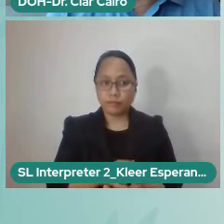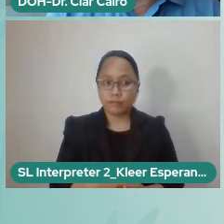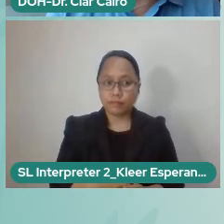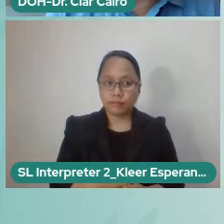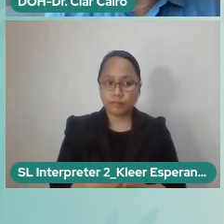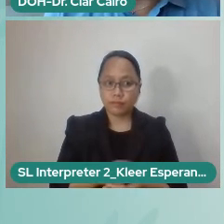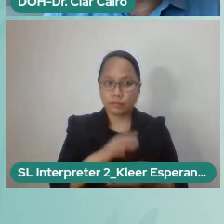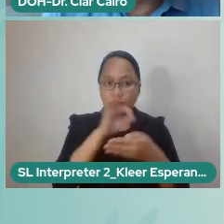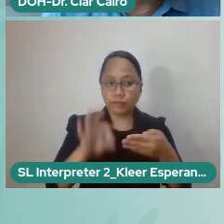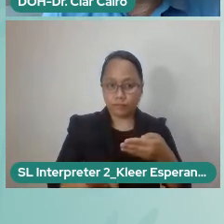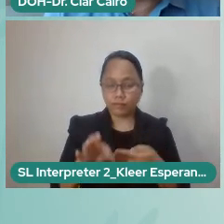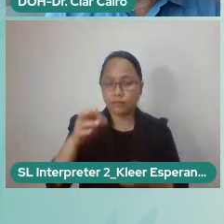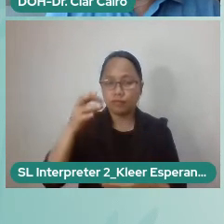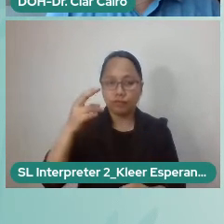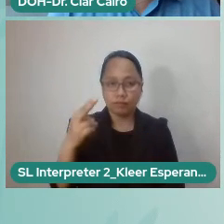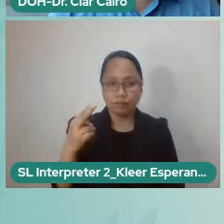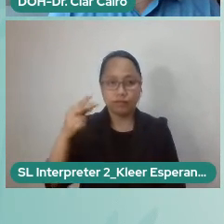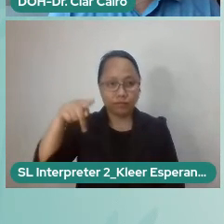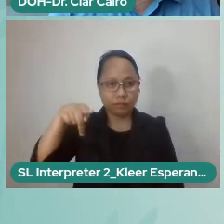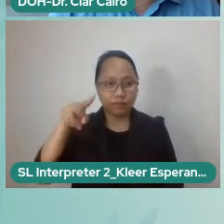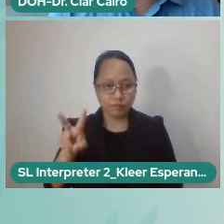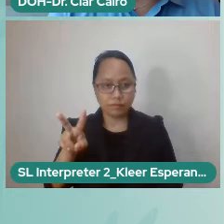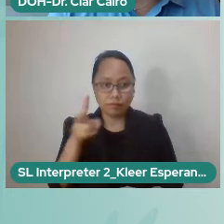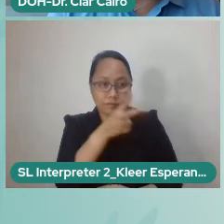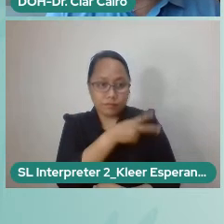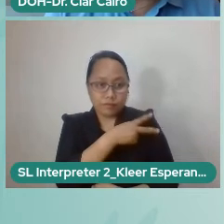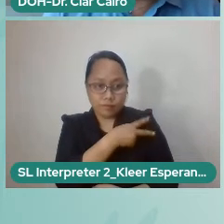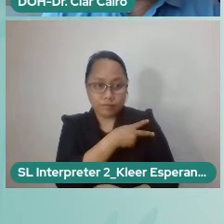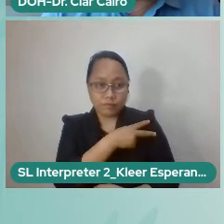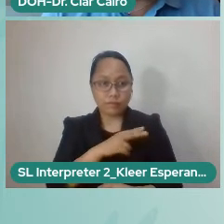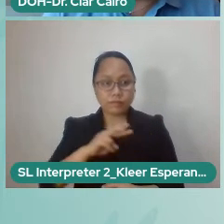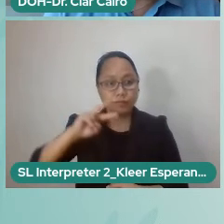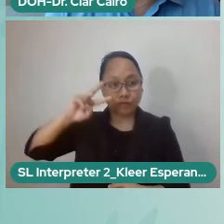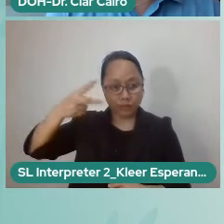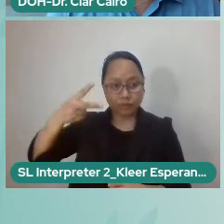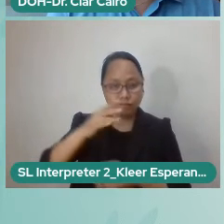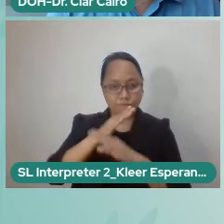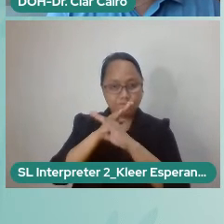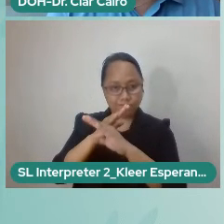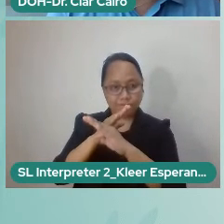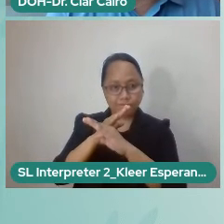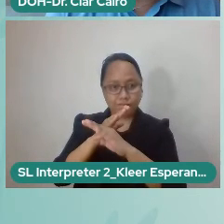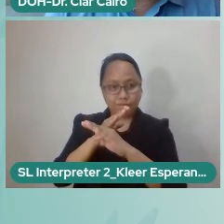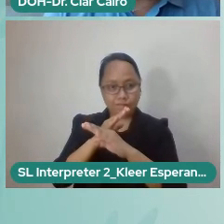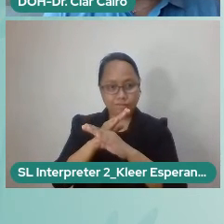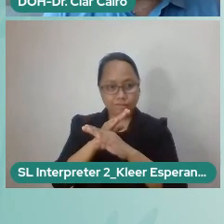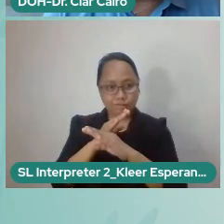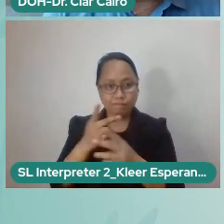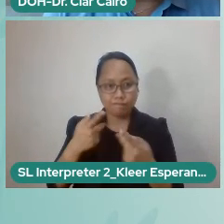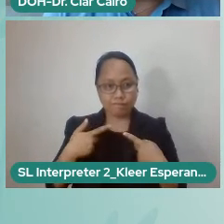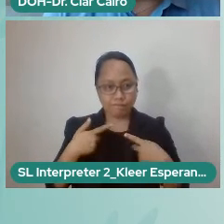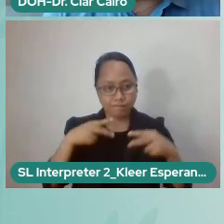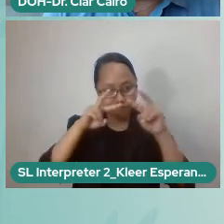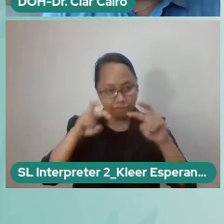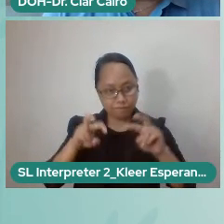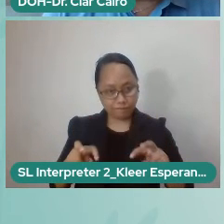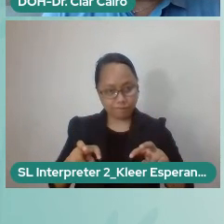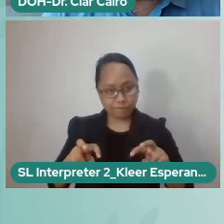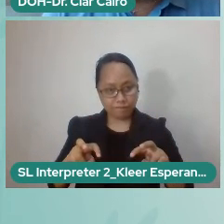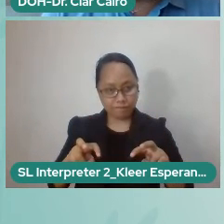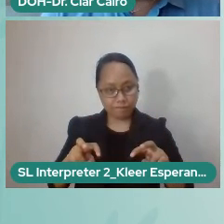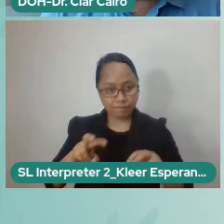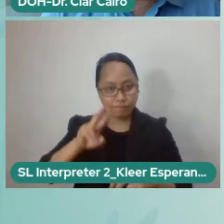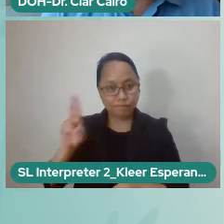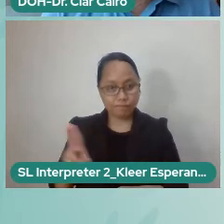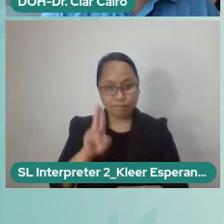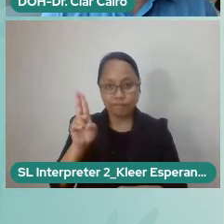HPV vaccination dose. And for the secondary prevention, our screening using the